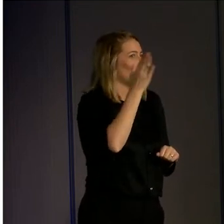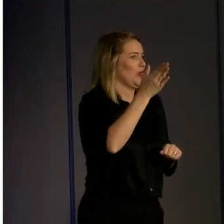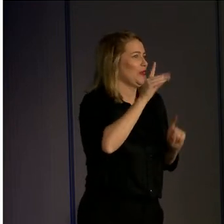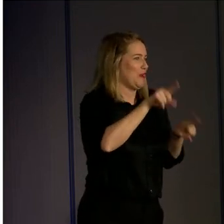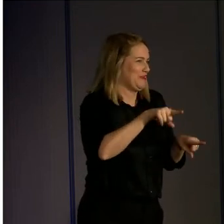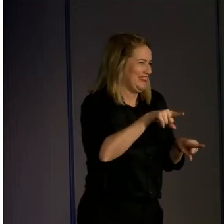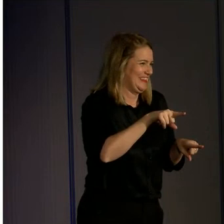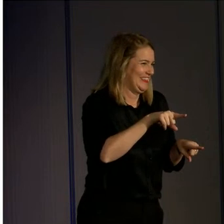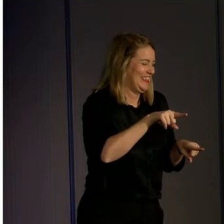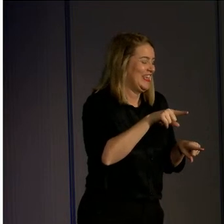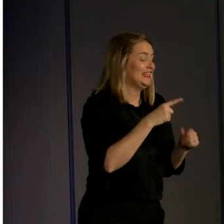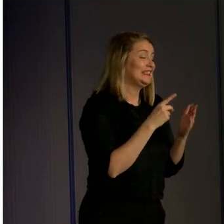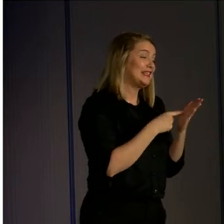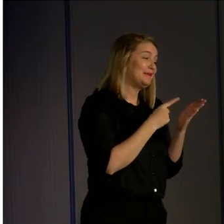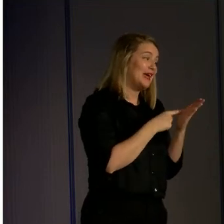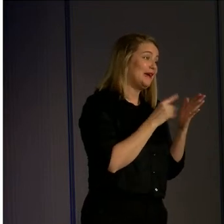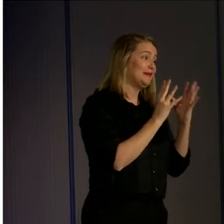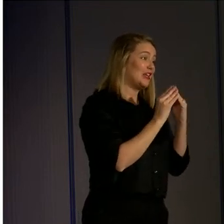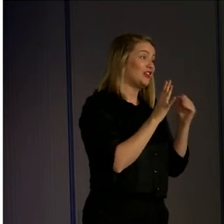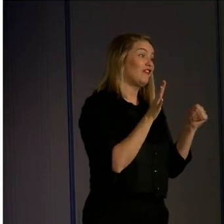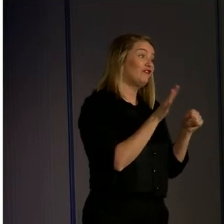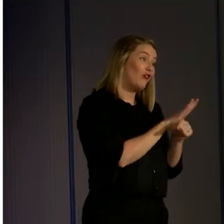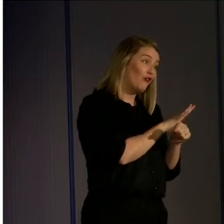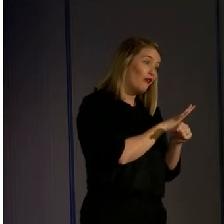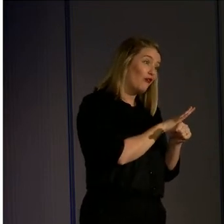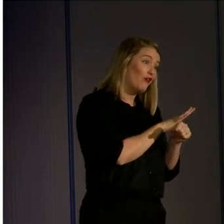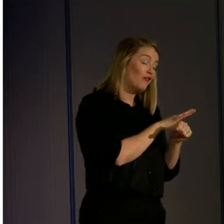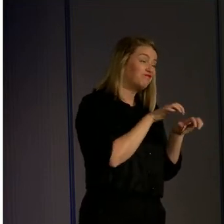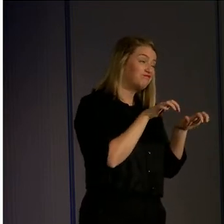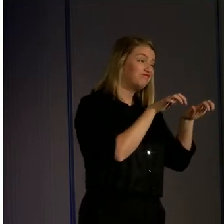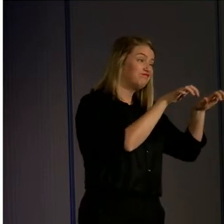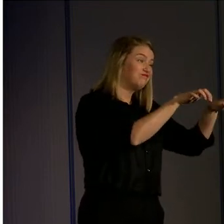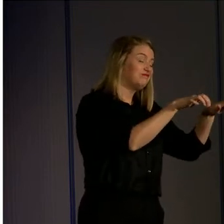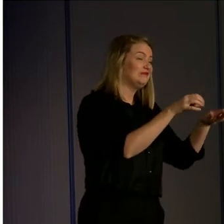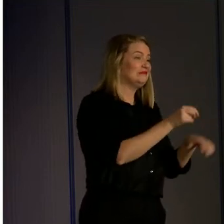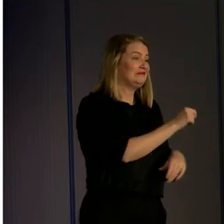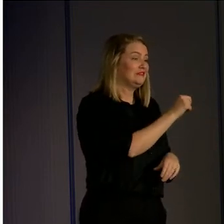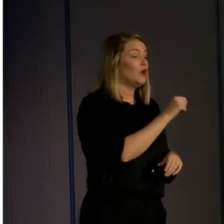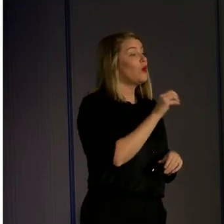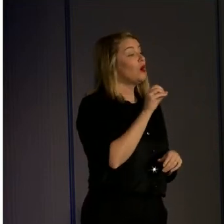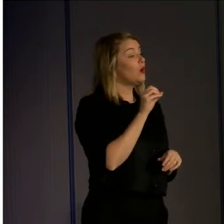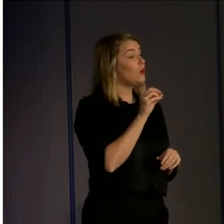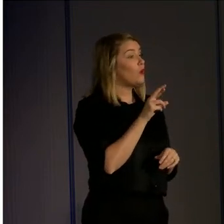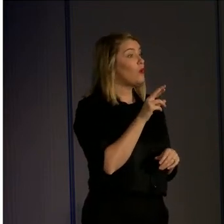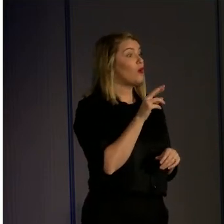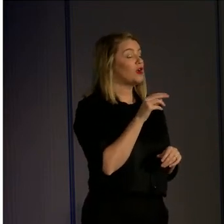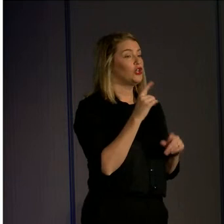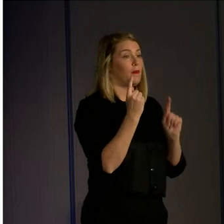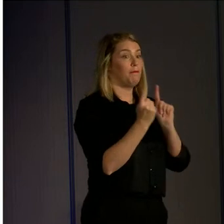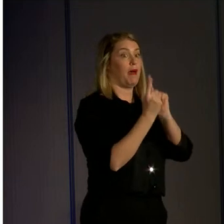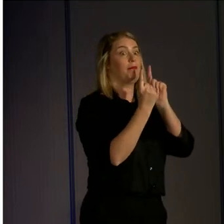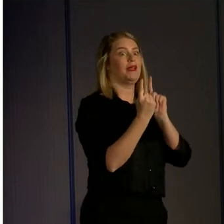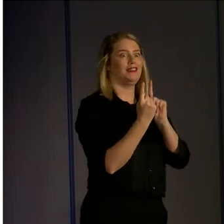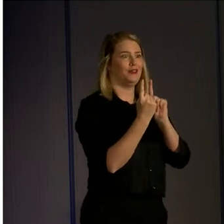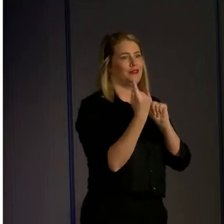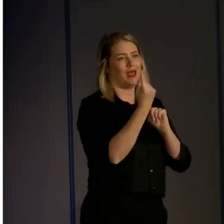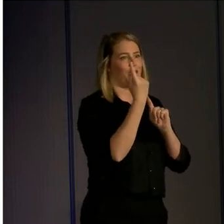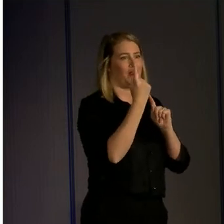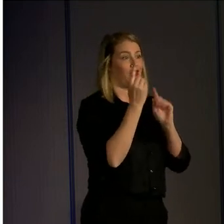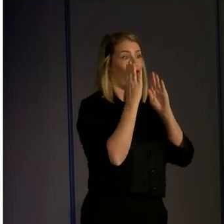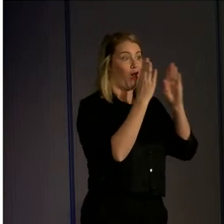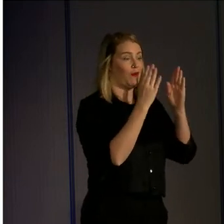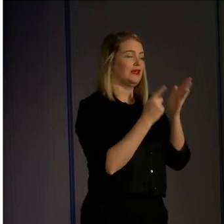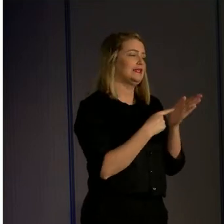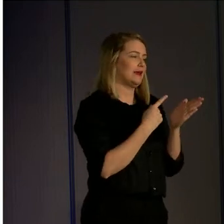the sessions are full or you do what I do, which is you end up you bump into someone in the hallway, some of us